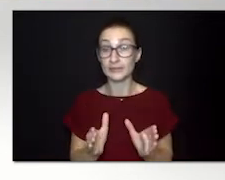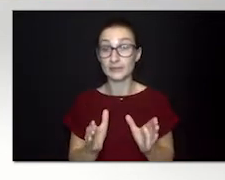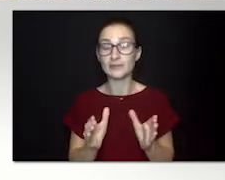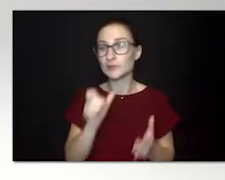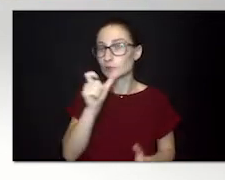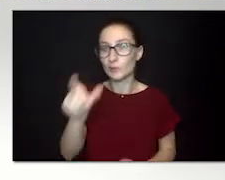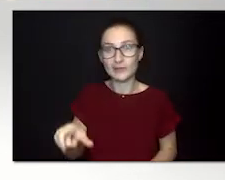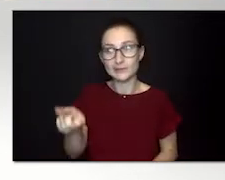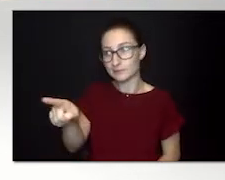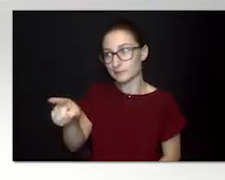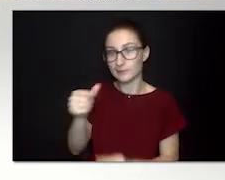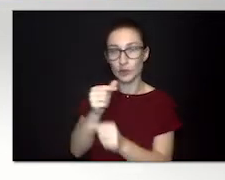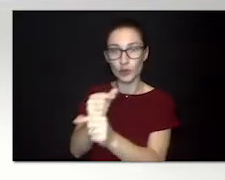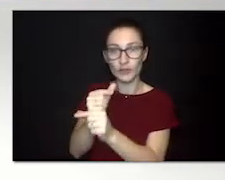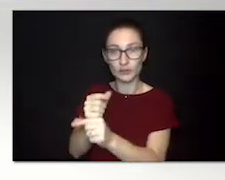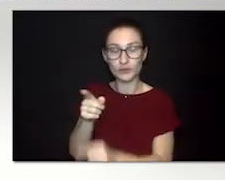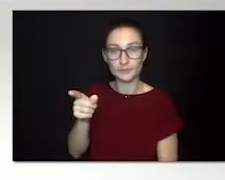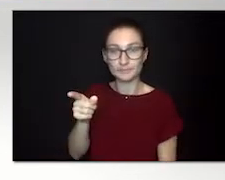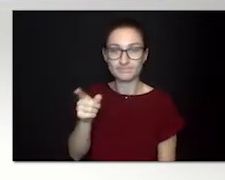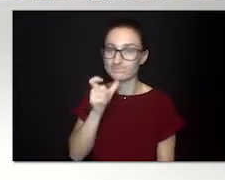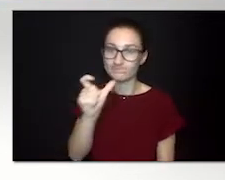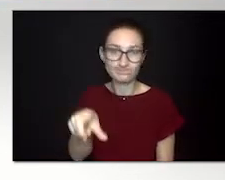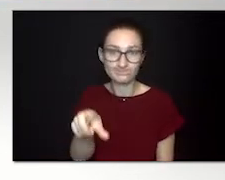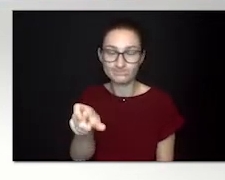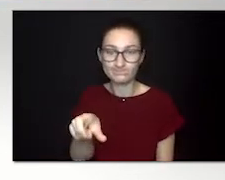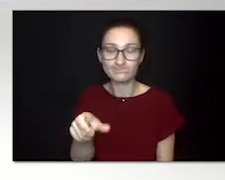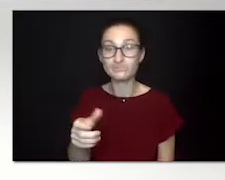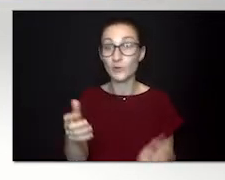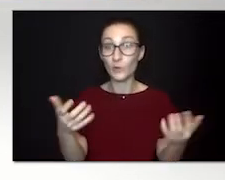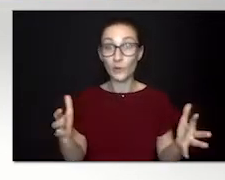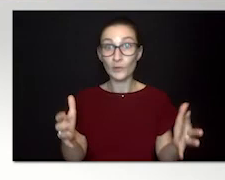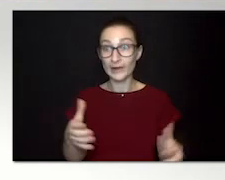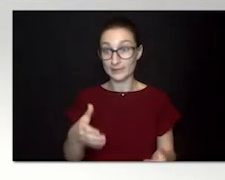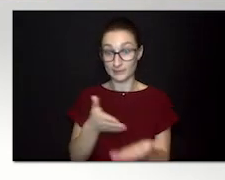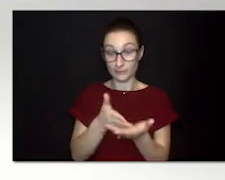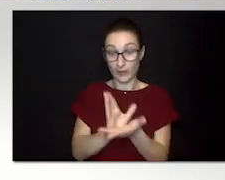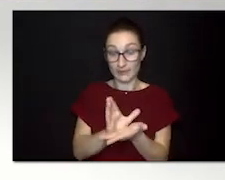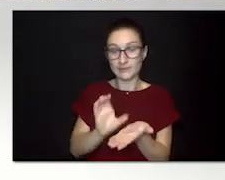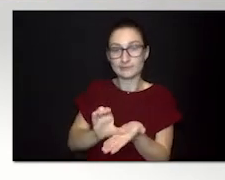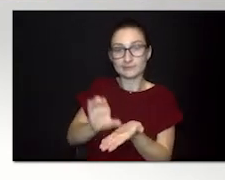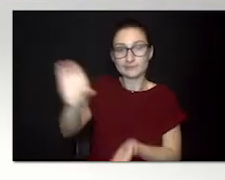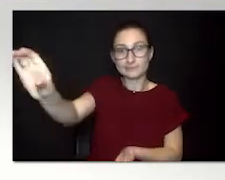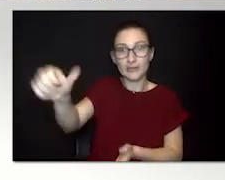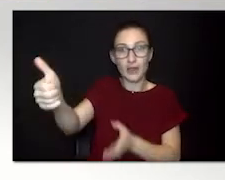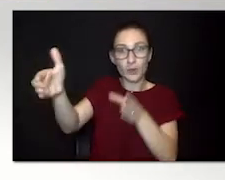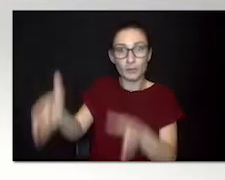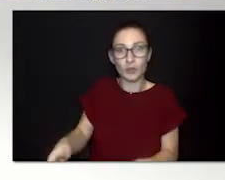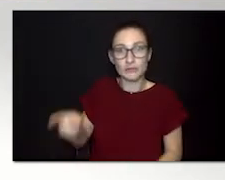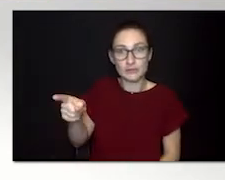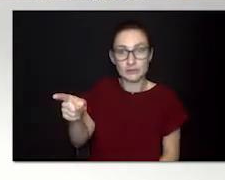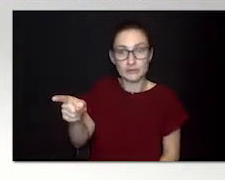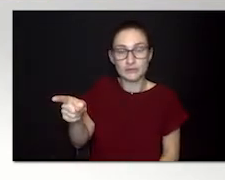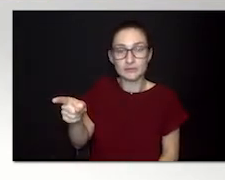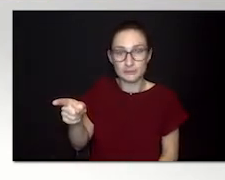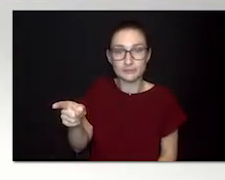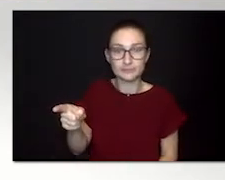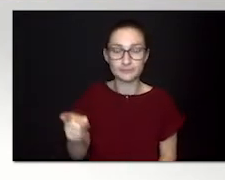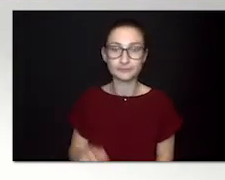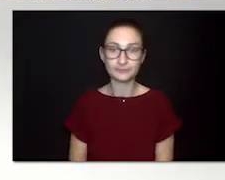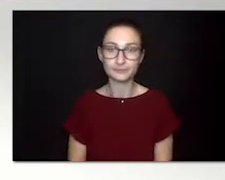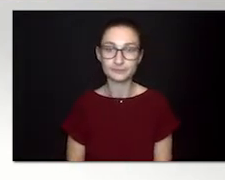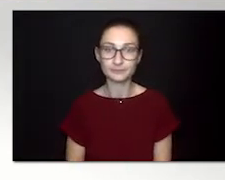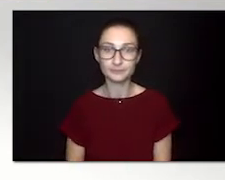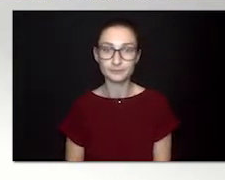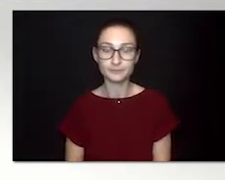then you wouldn't even need to go the guardianship route, because you would already have those documents in place that give someone the same rights and opportunities as